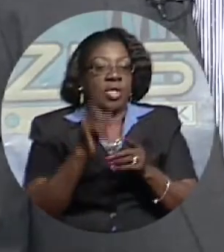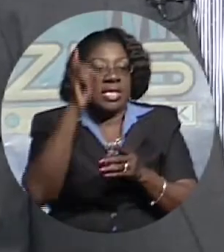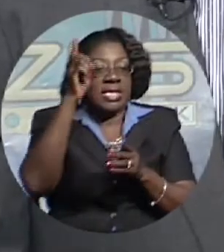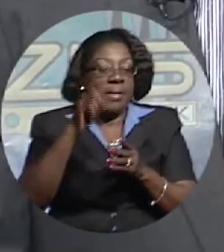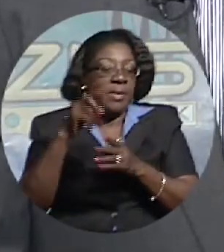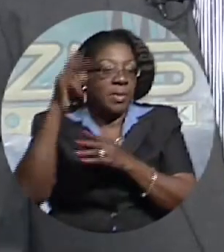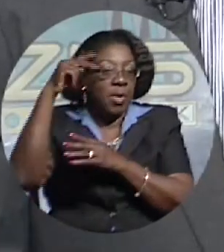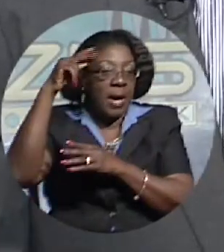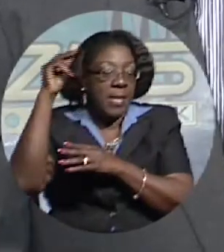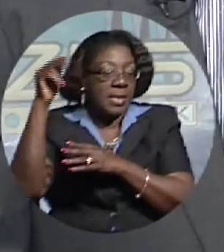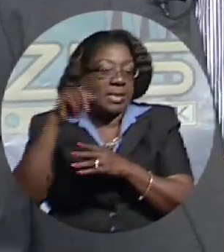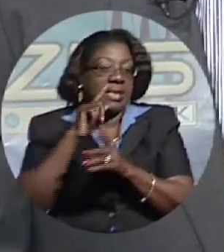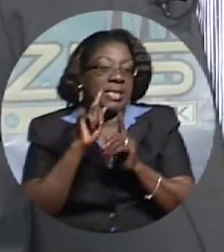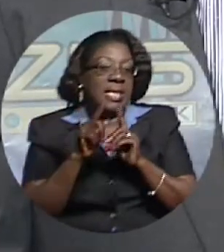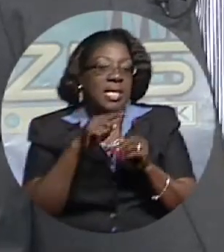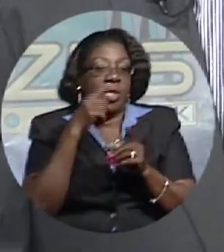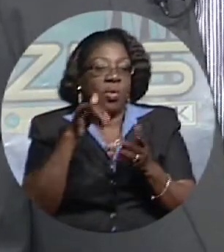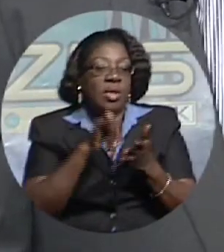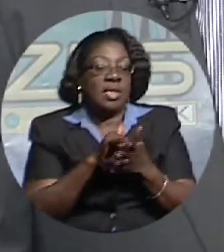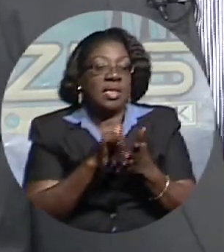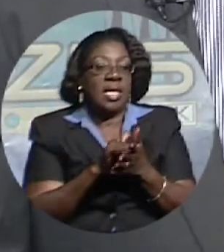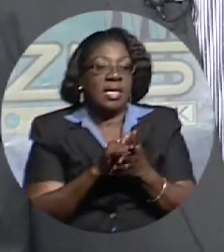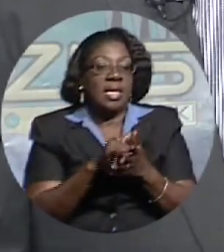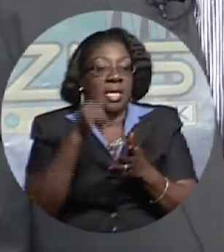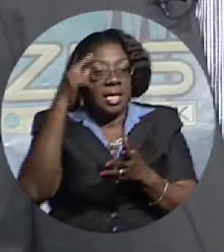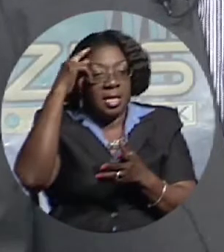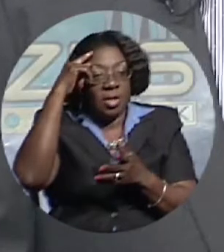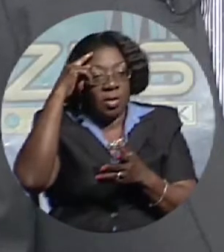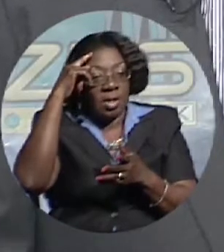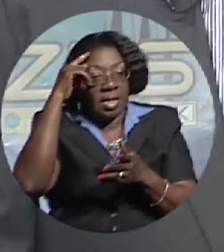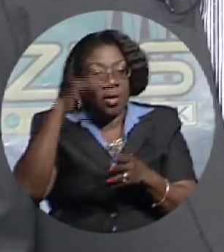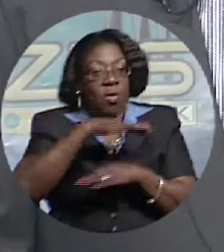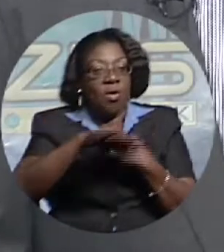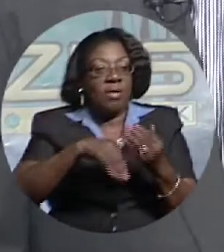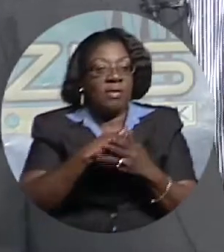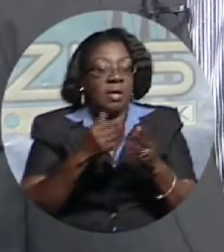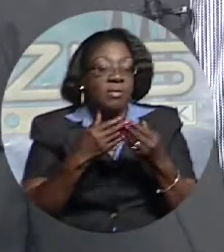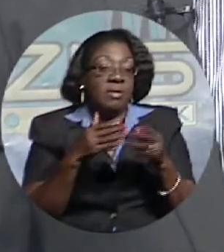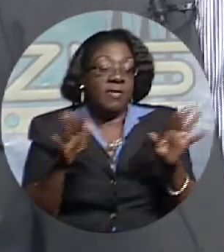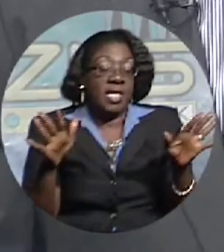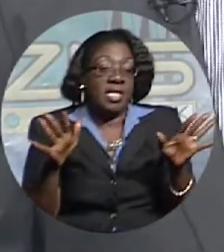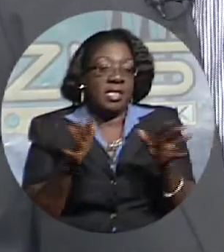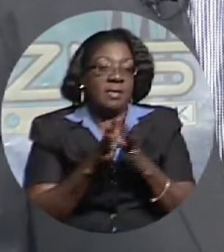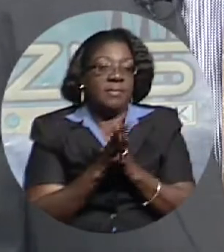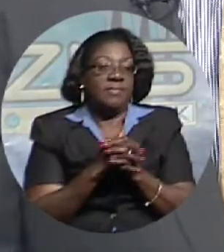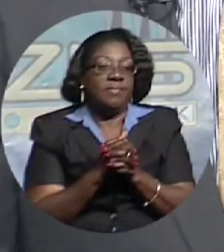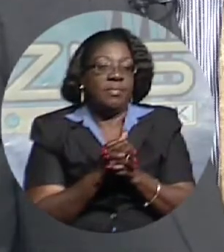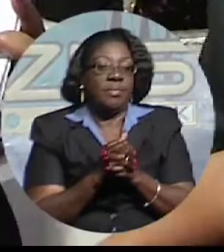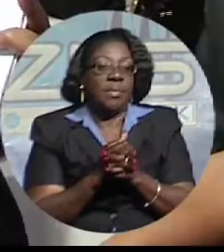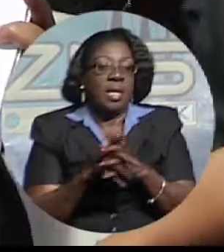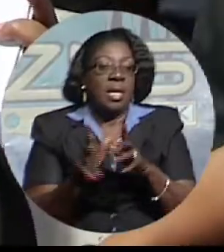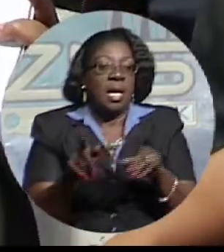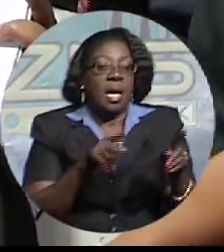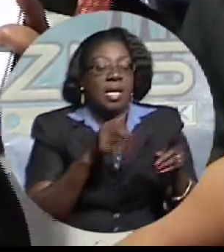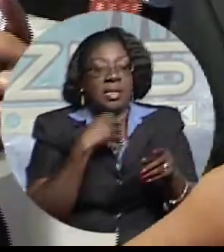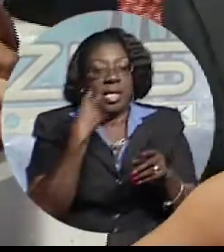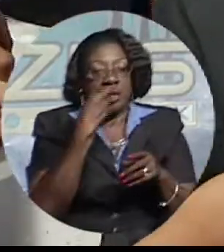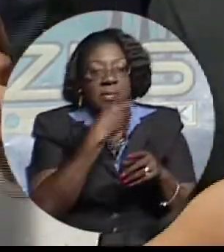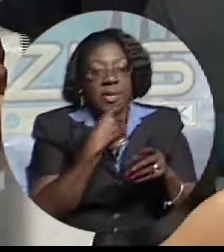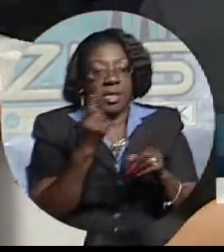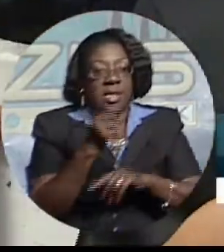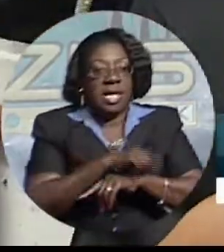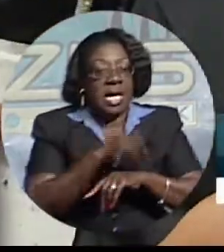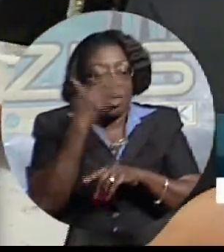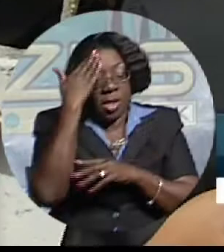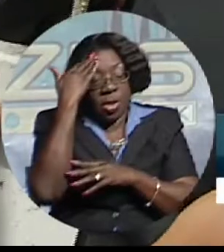the Honorable Philip Davis, today, he told us that he thought the matter had already been addressed. As I speak today, I was not